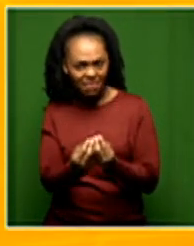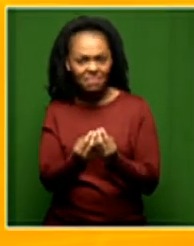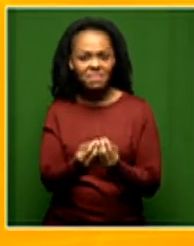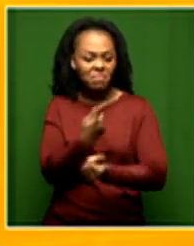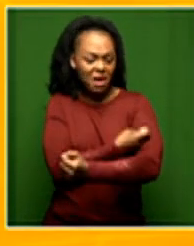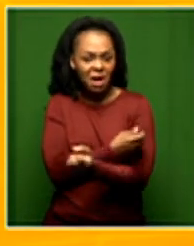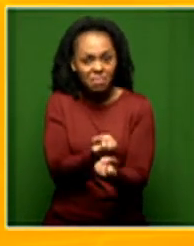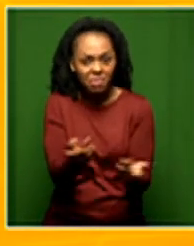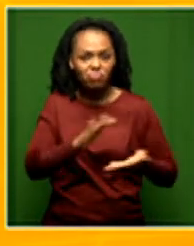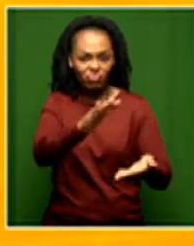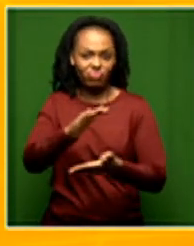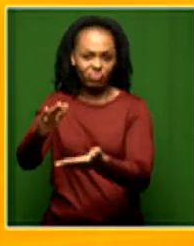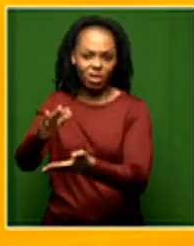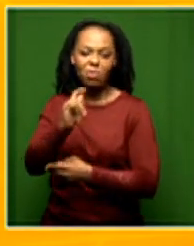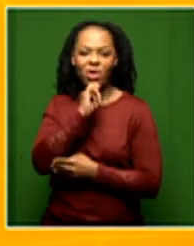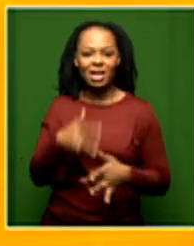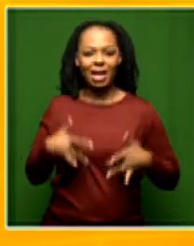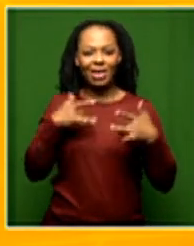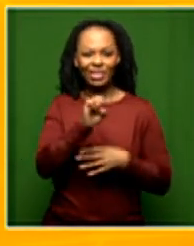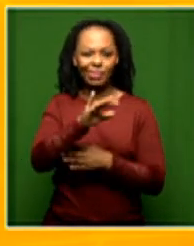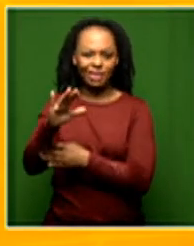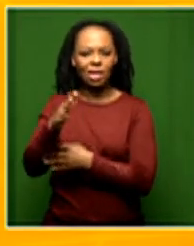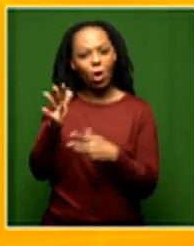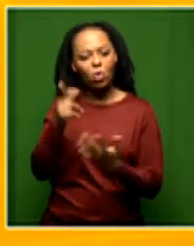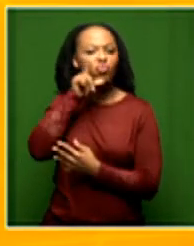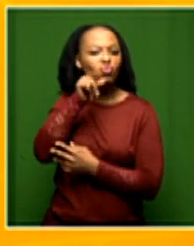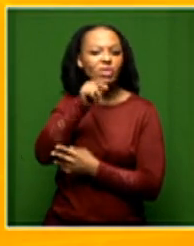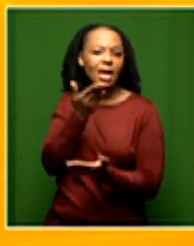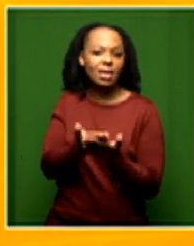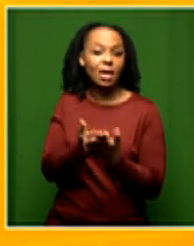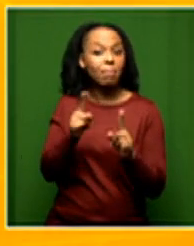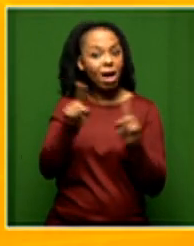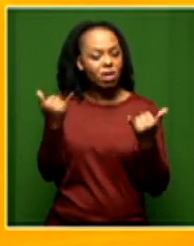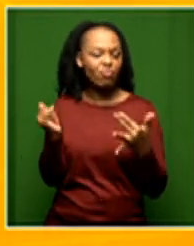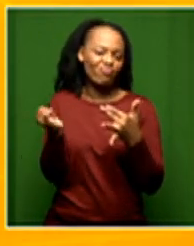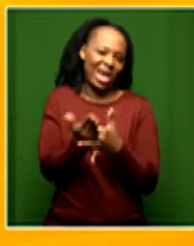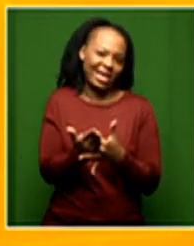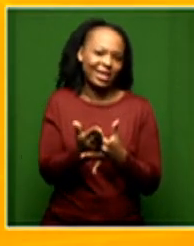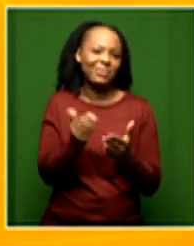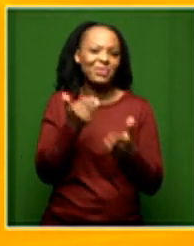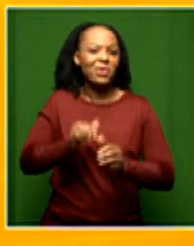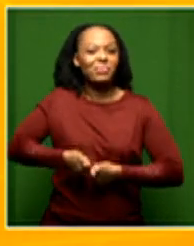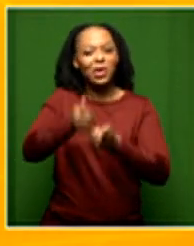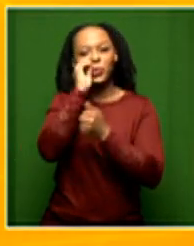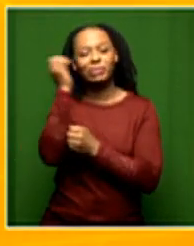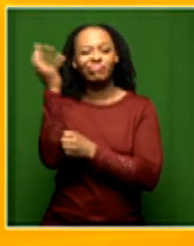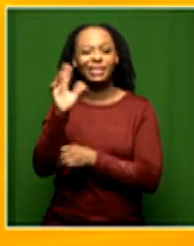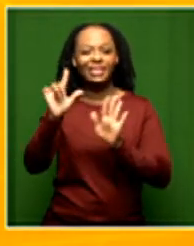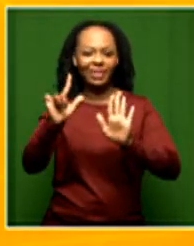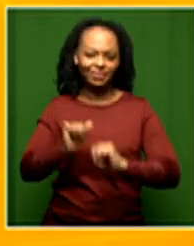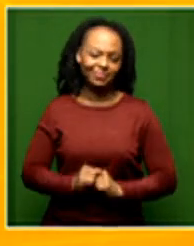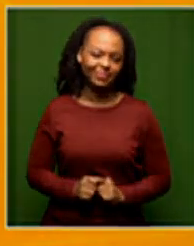At Morning Live SABC is where you can get in touch on Twitter. But we're going to take a quick break before we bring you the news at 7.